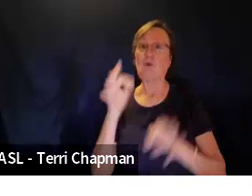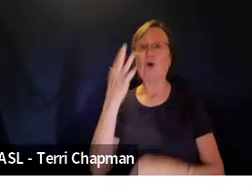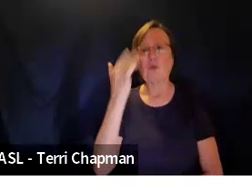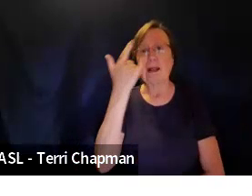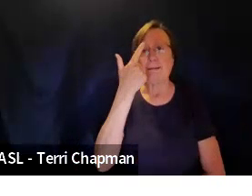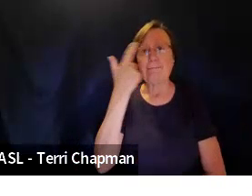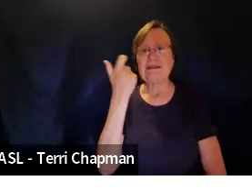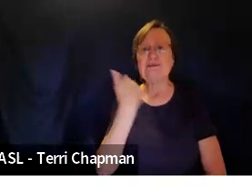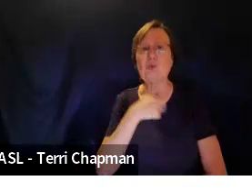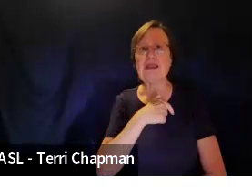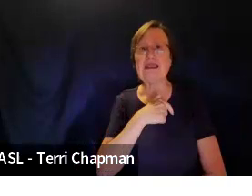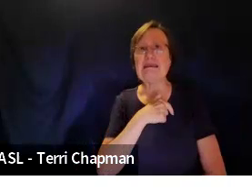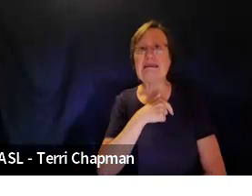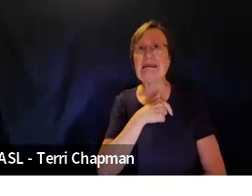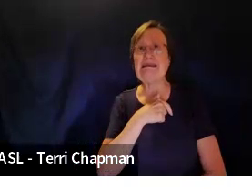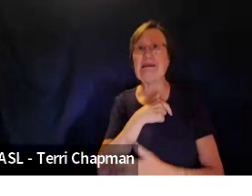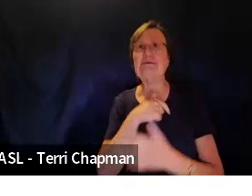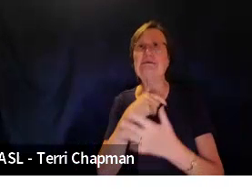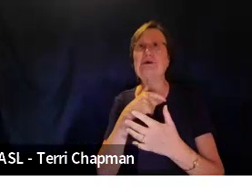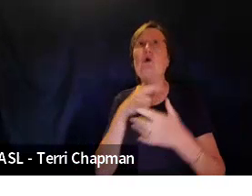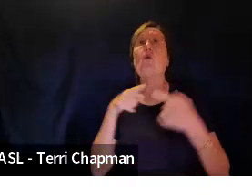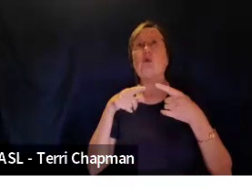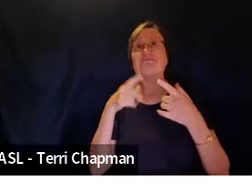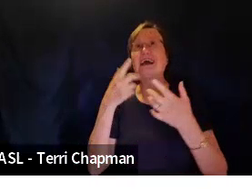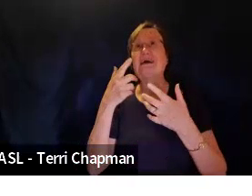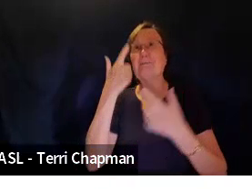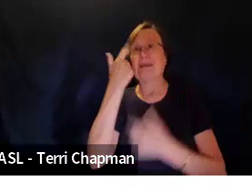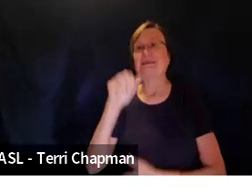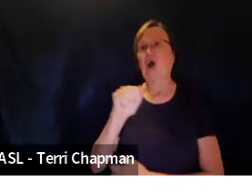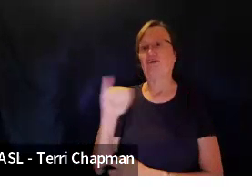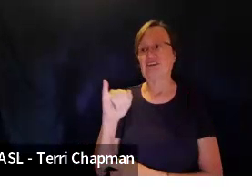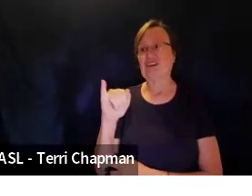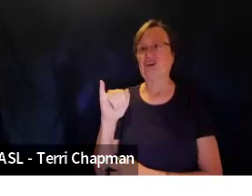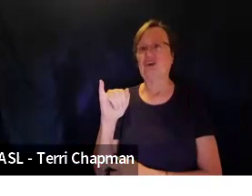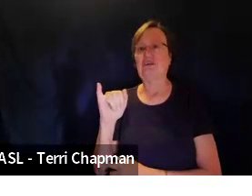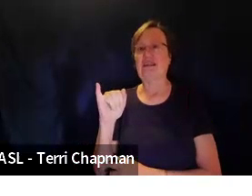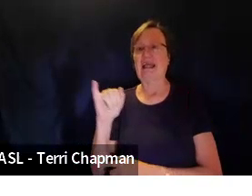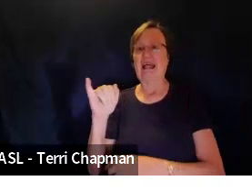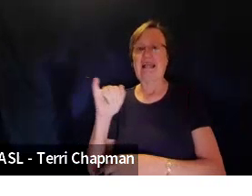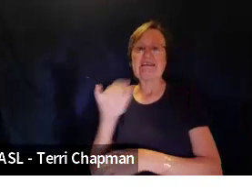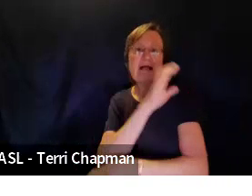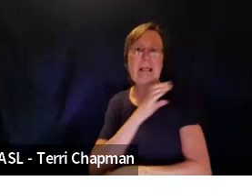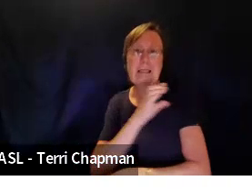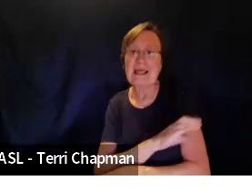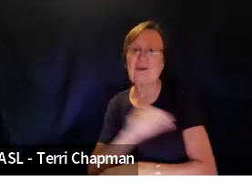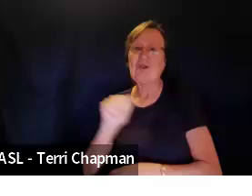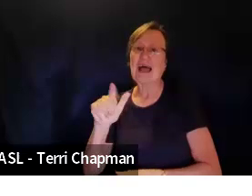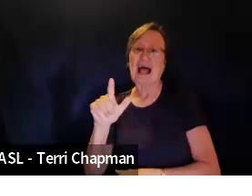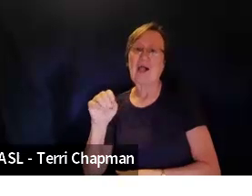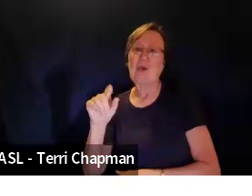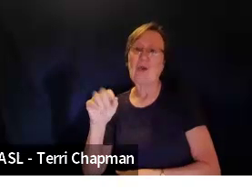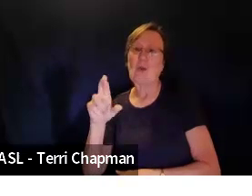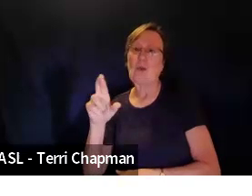while artificial intelligence, clinical algorithms, whatever you want to call it, these things